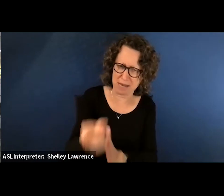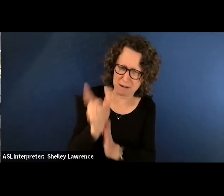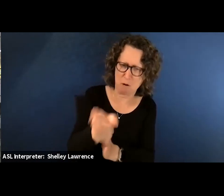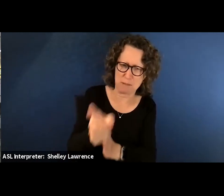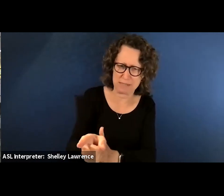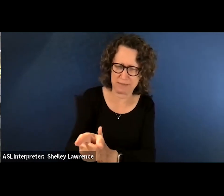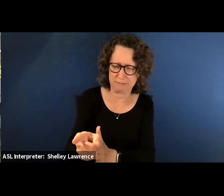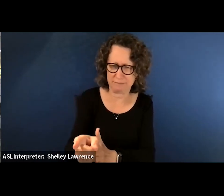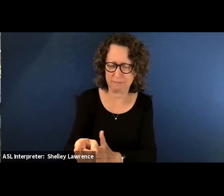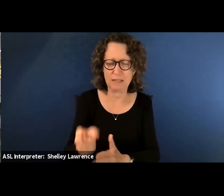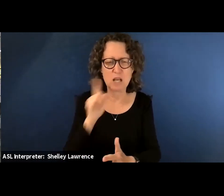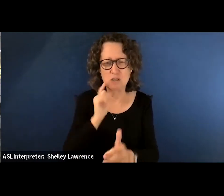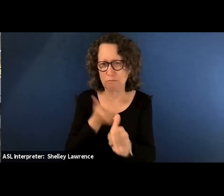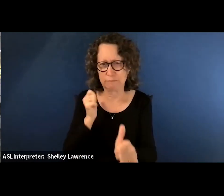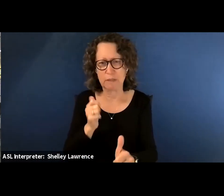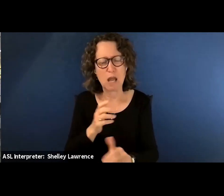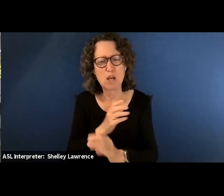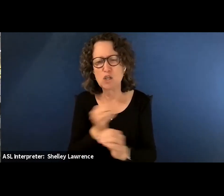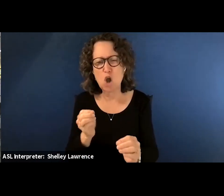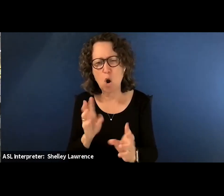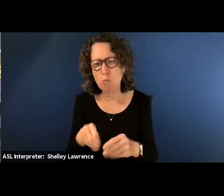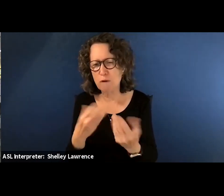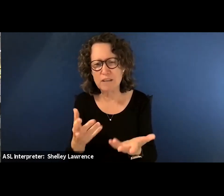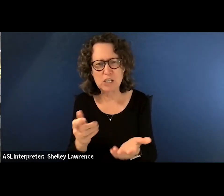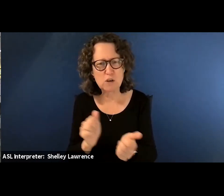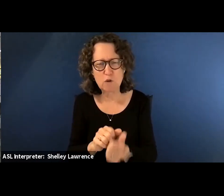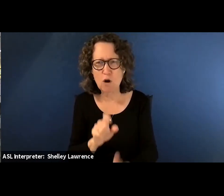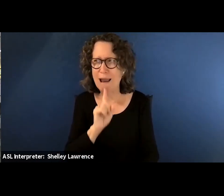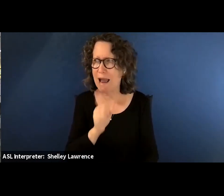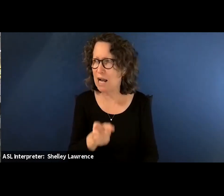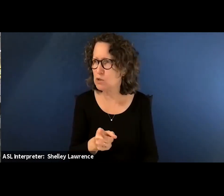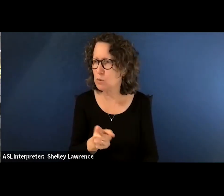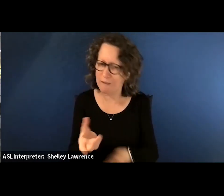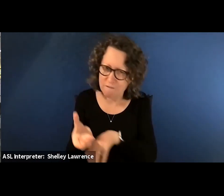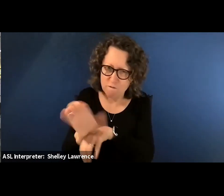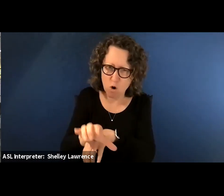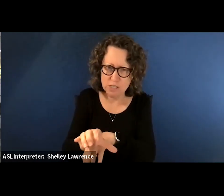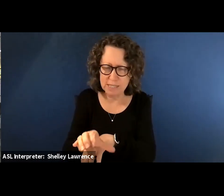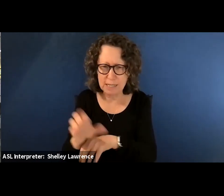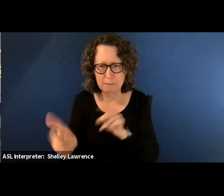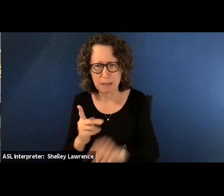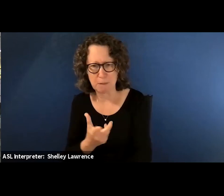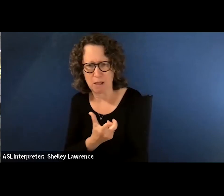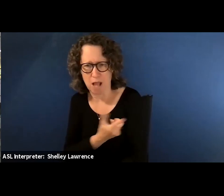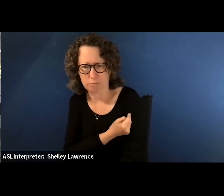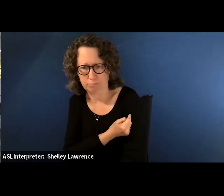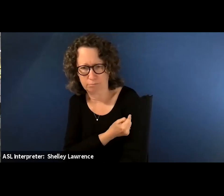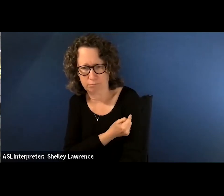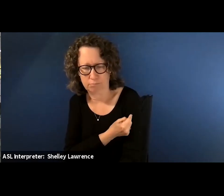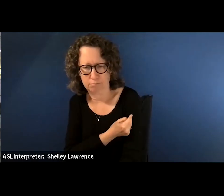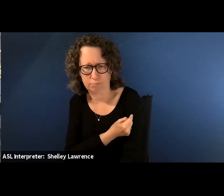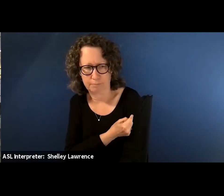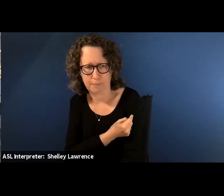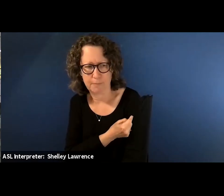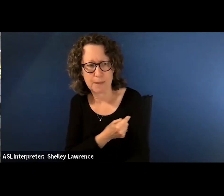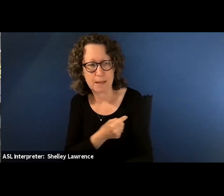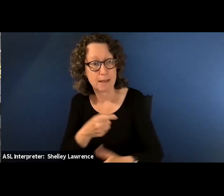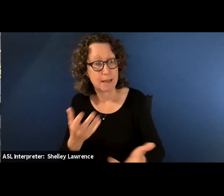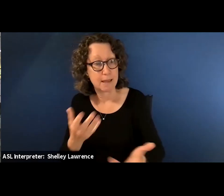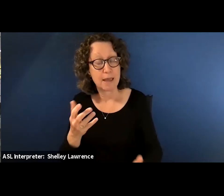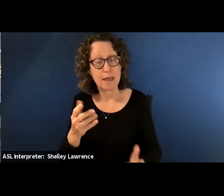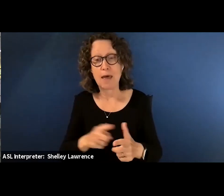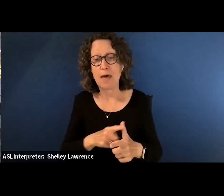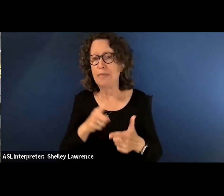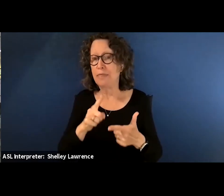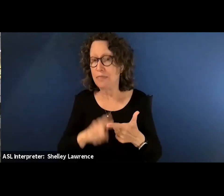heartbeat. So there was no provision for actually forcing vaccination on any person. And then I